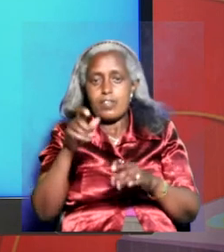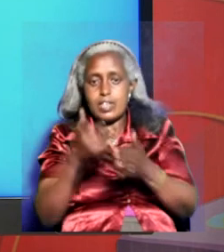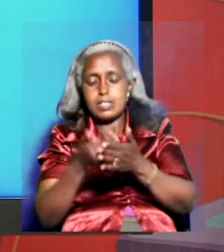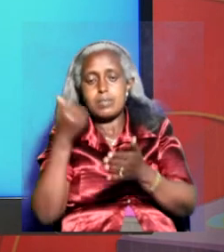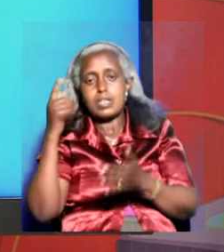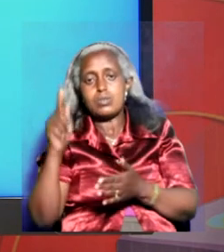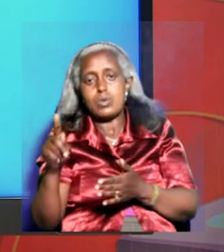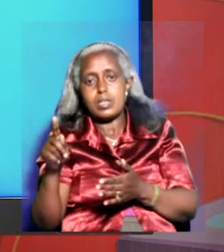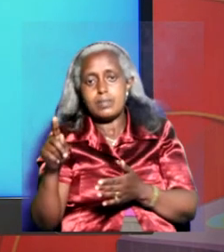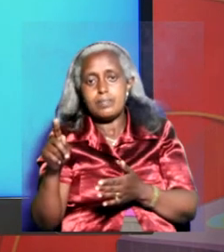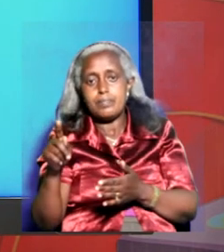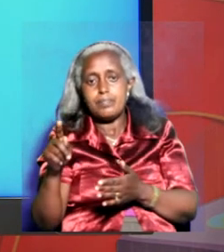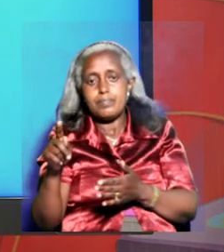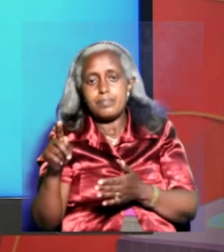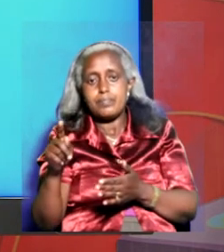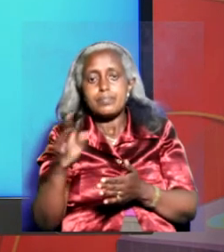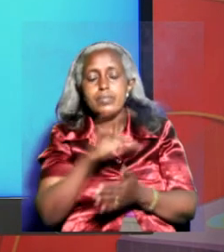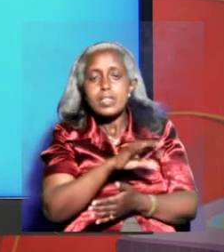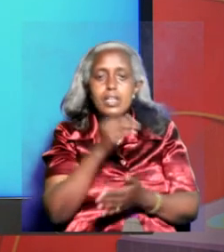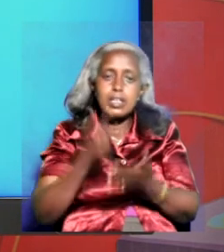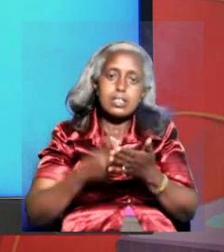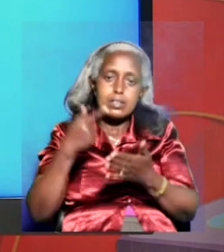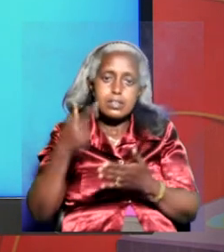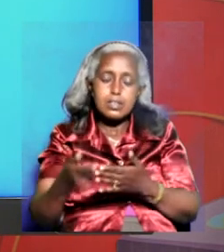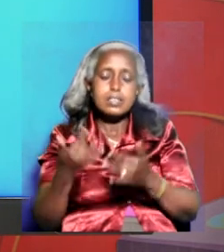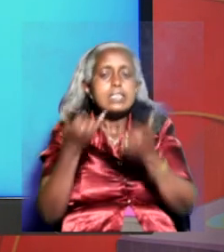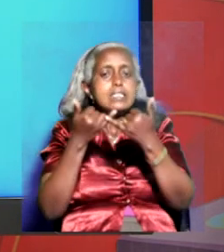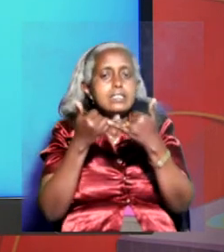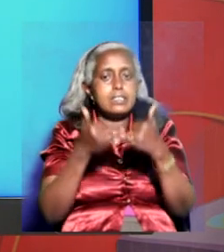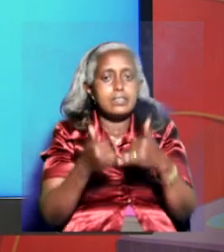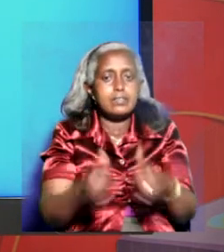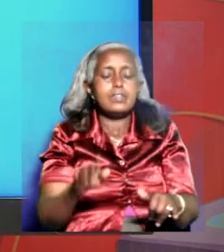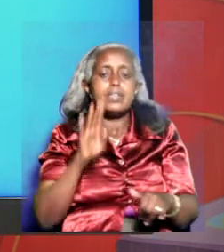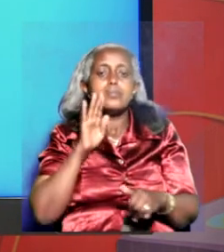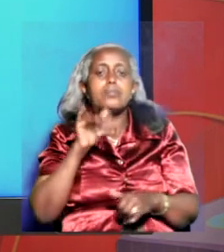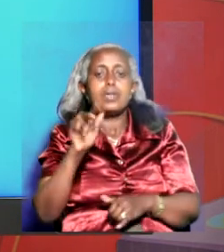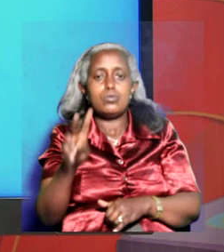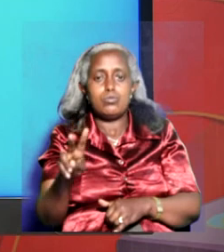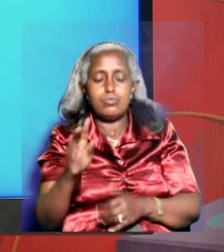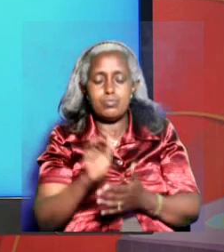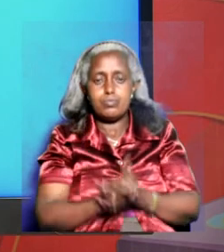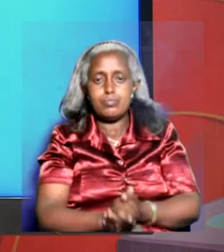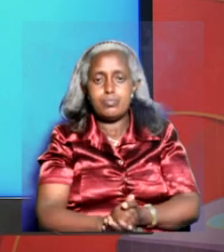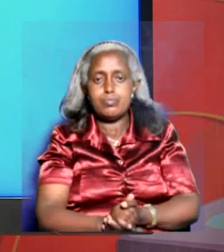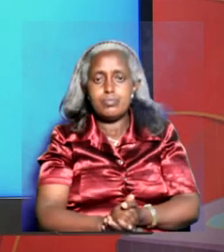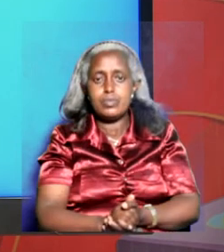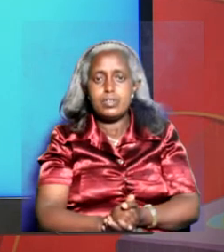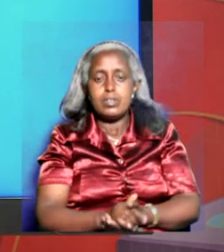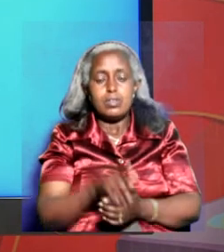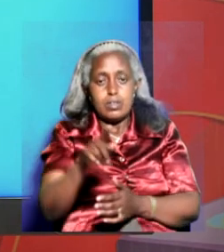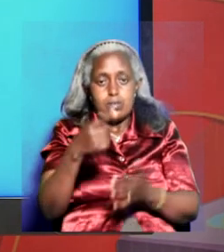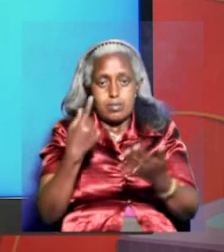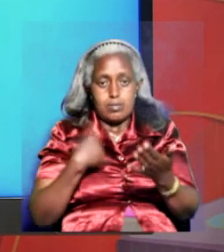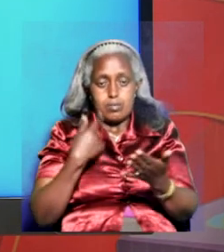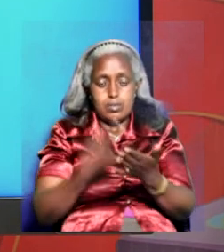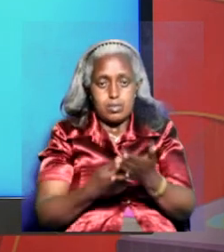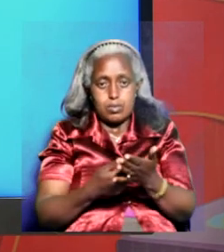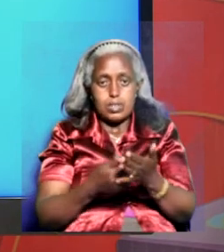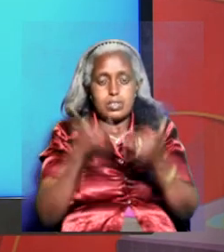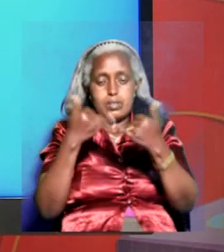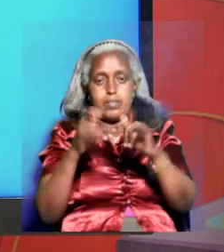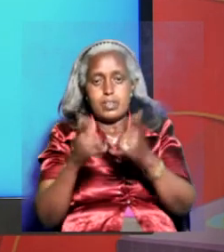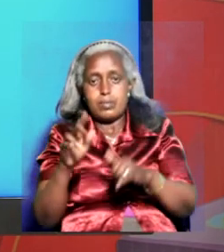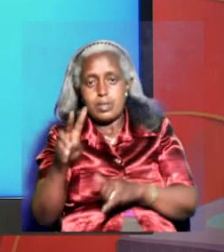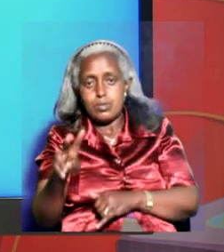minus 1. And then divide by 2. You will have this one. When you divide by